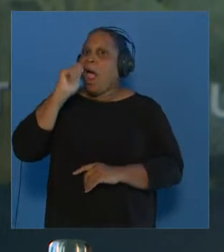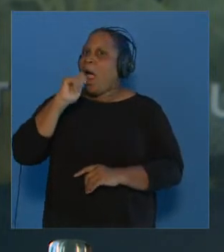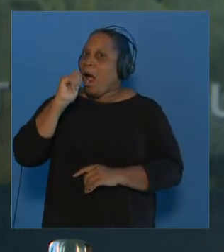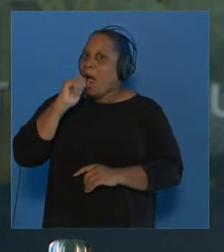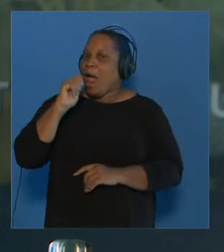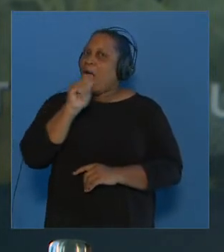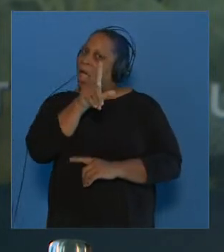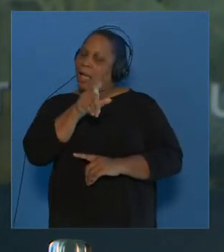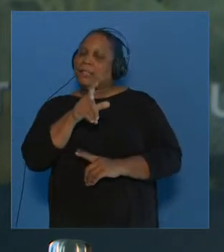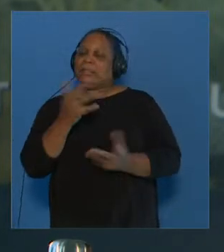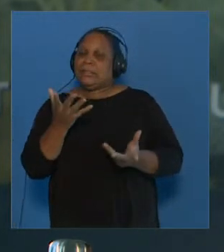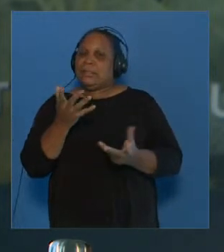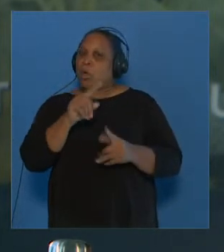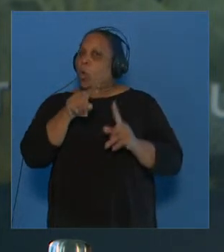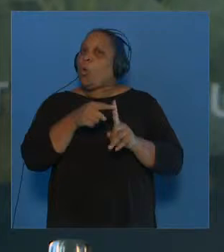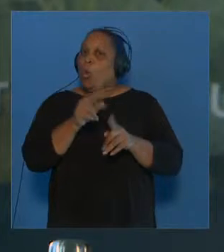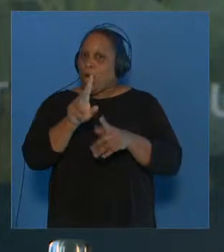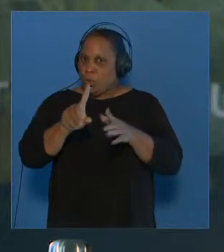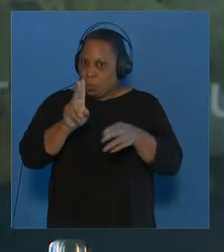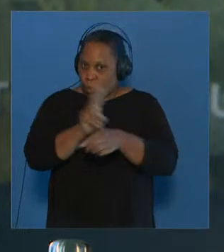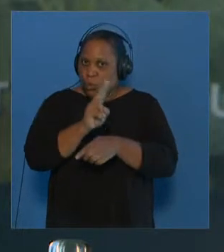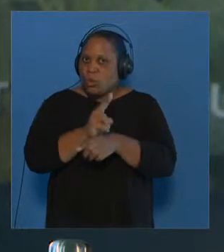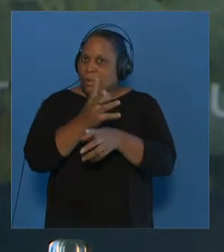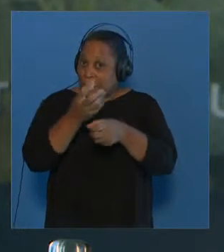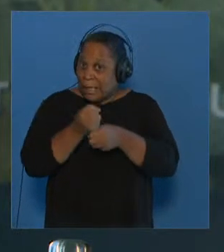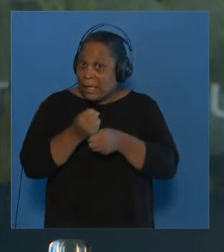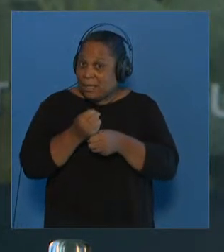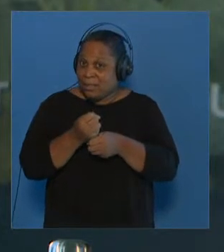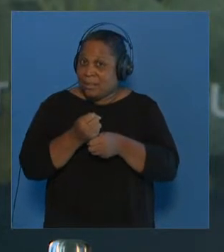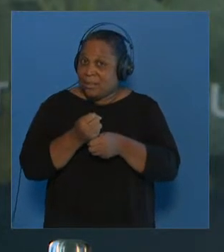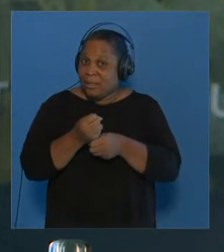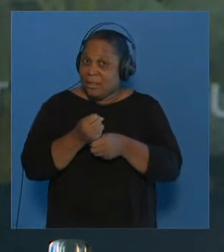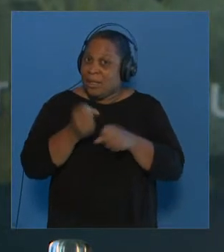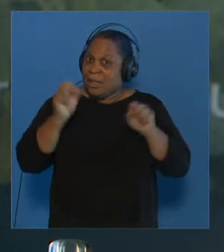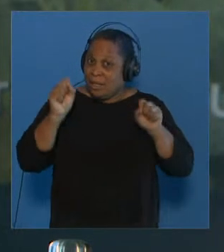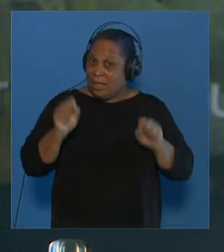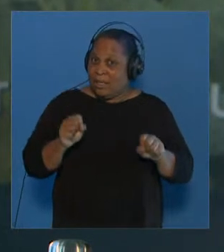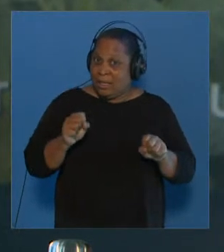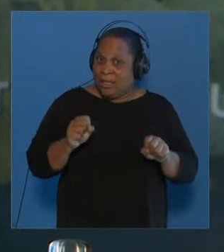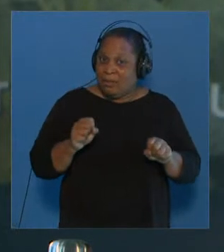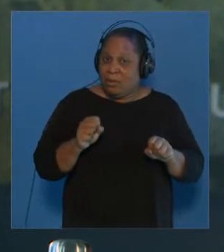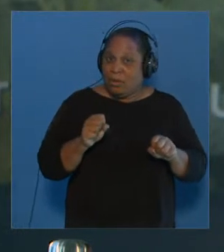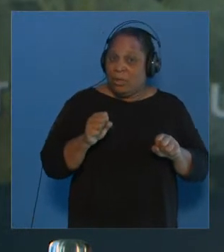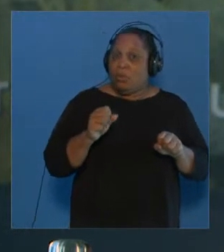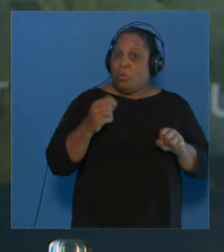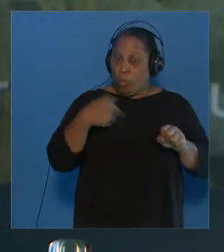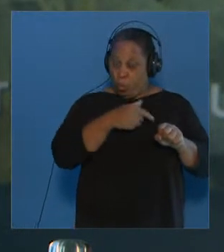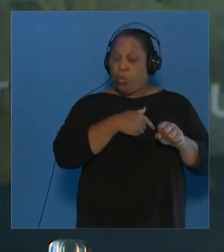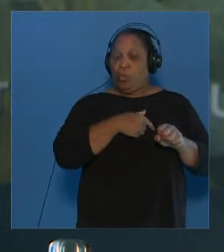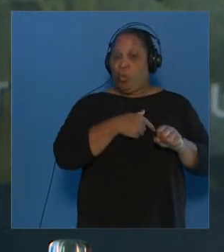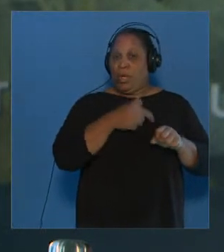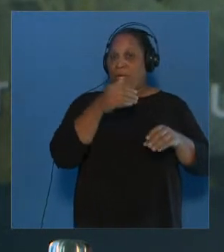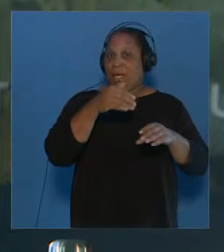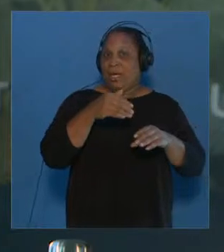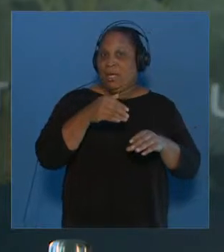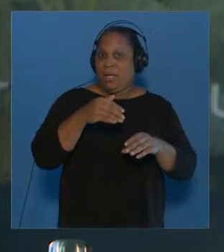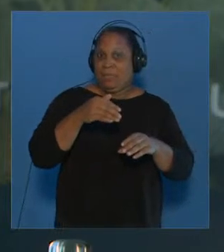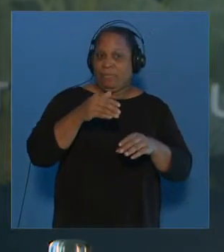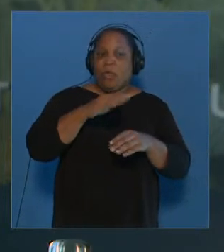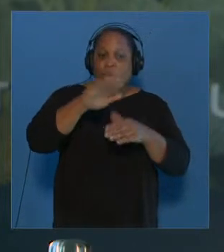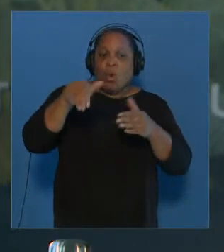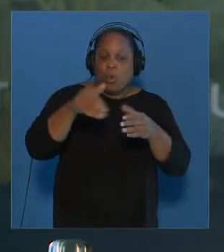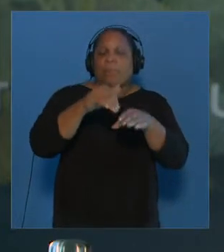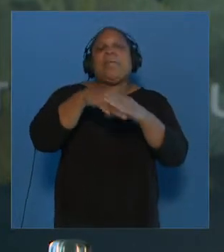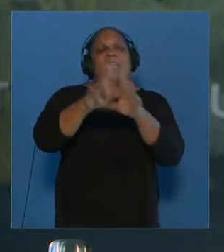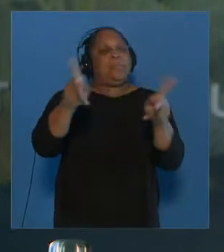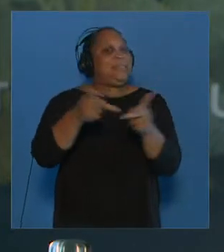test, when we're going to get that, and is that going to put us in a place where we don't need the nasal PCR test anymore?